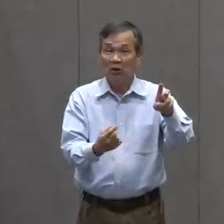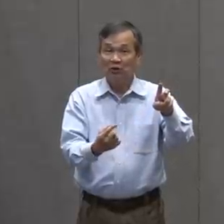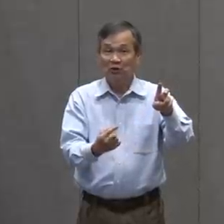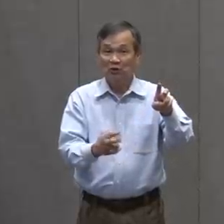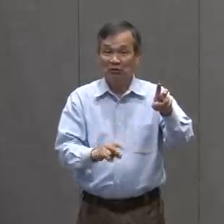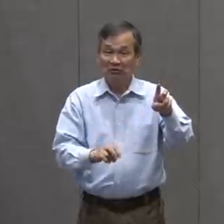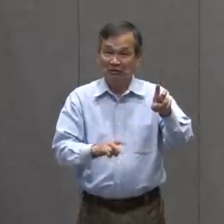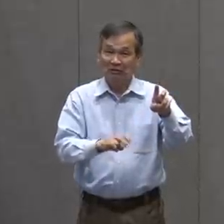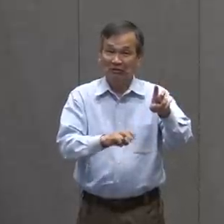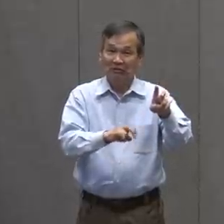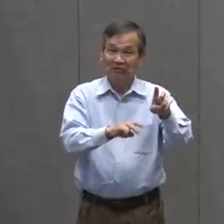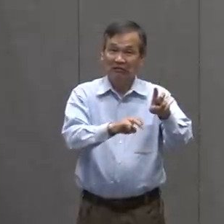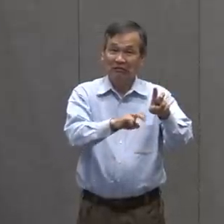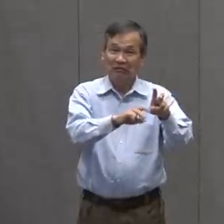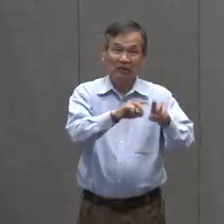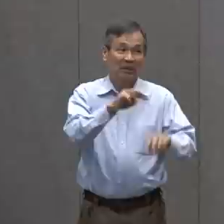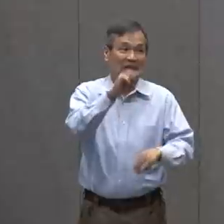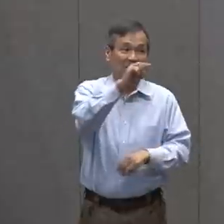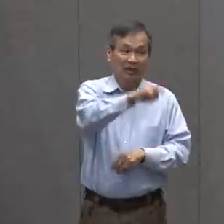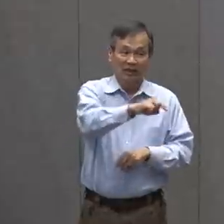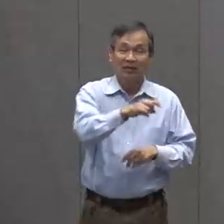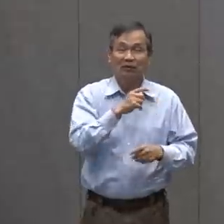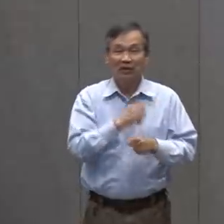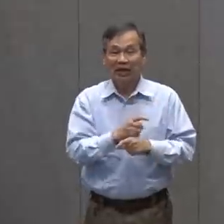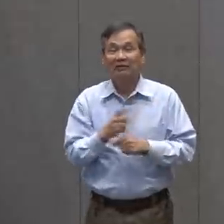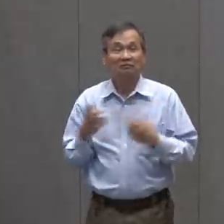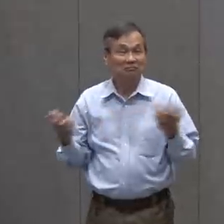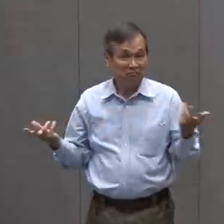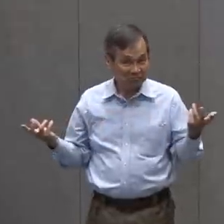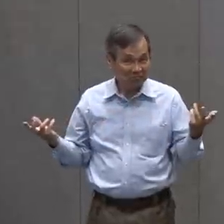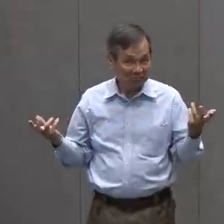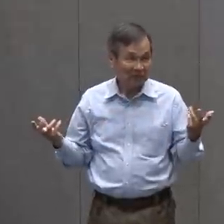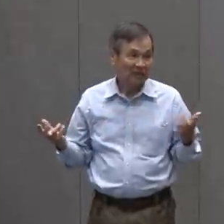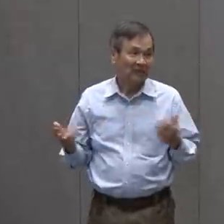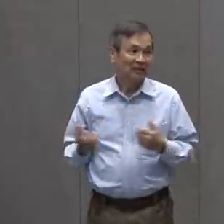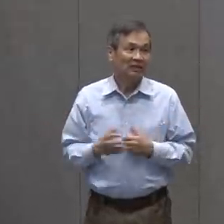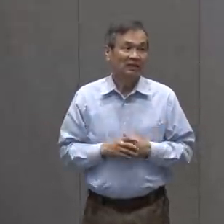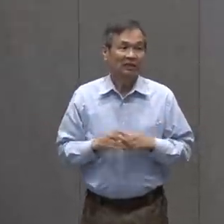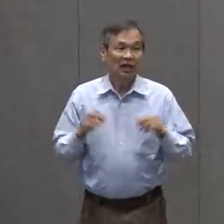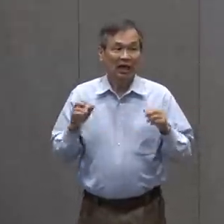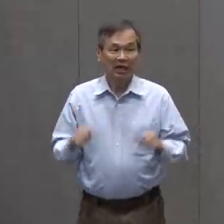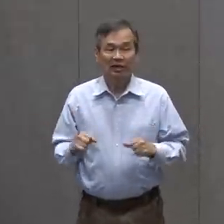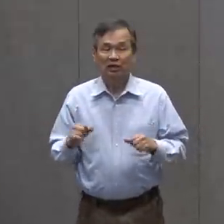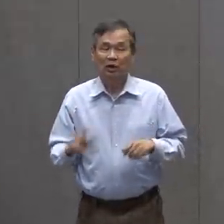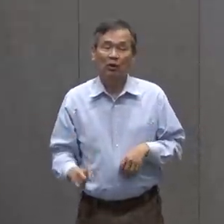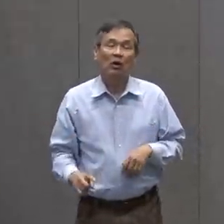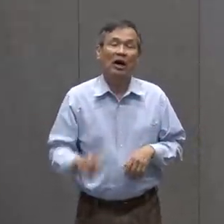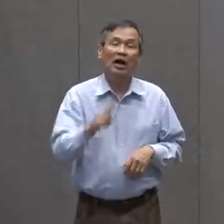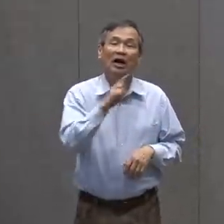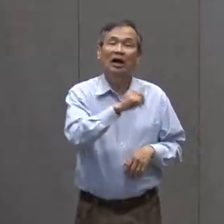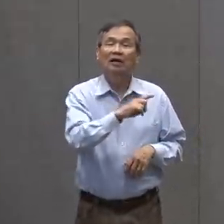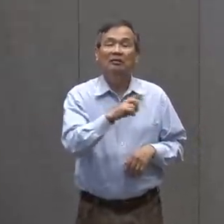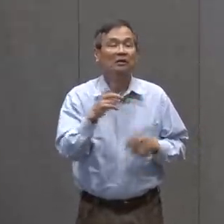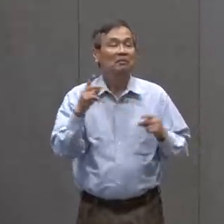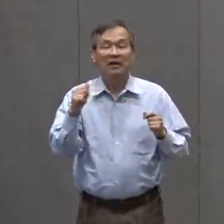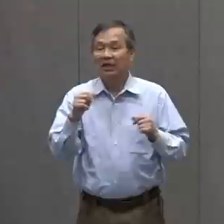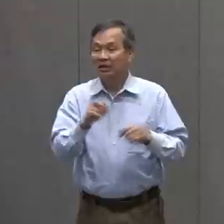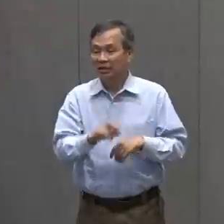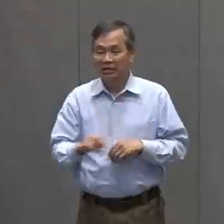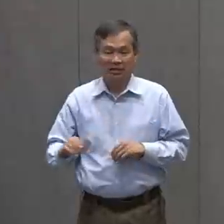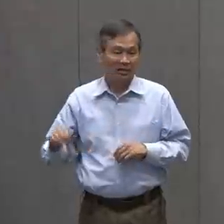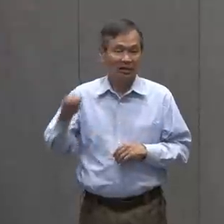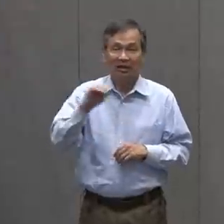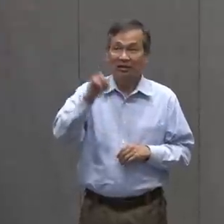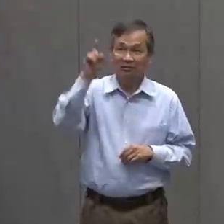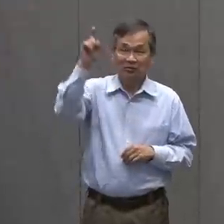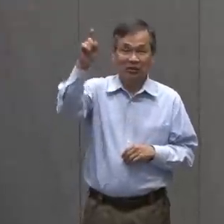ladder? You climb up the ladder, yes. So I would be able to climb up the ladder and immediately be closer to